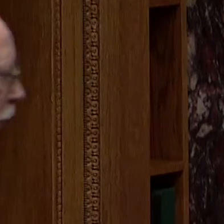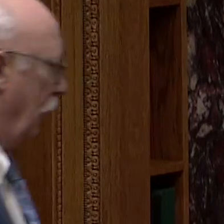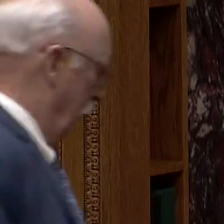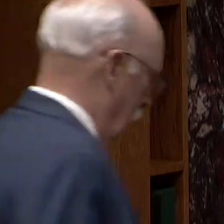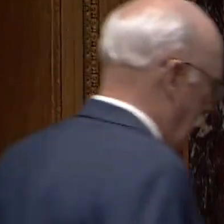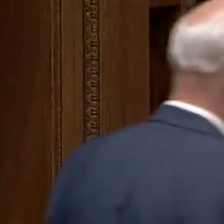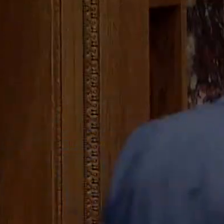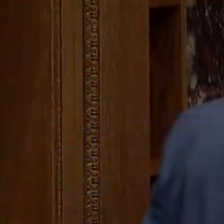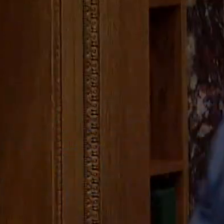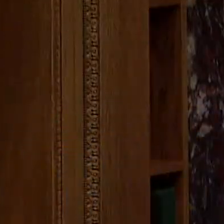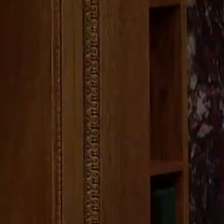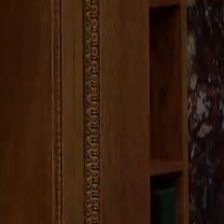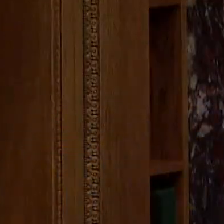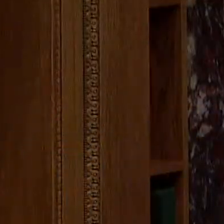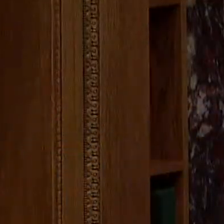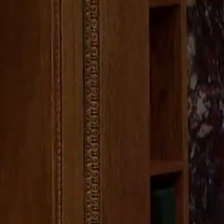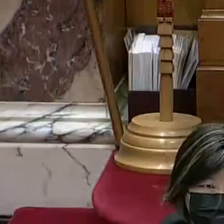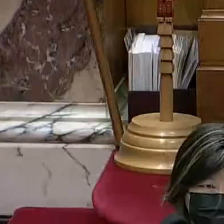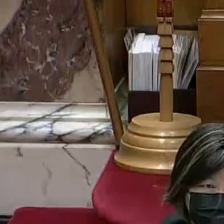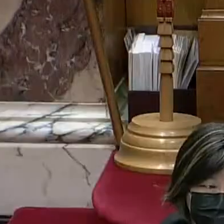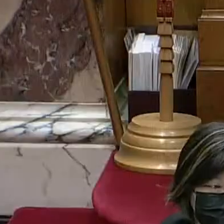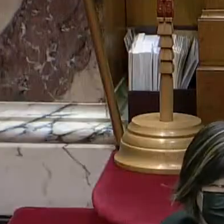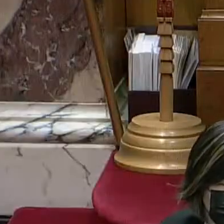an etching.